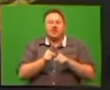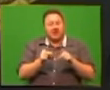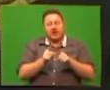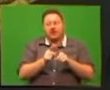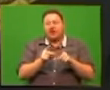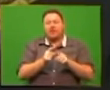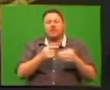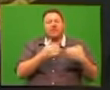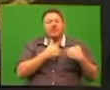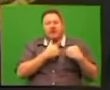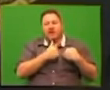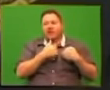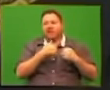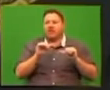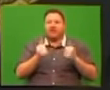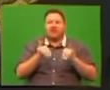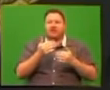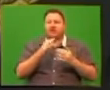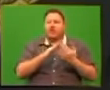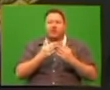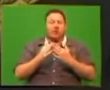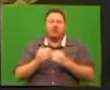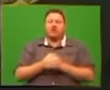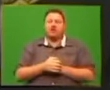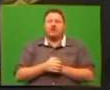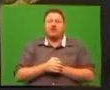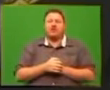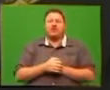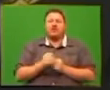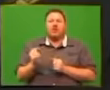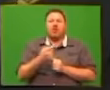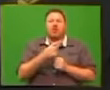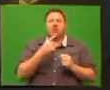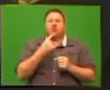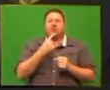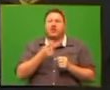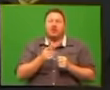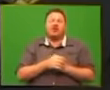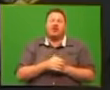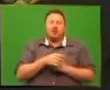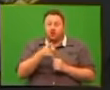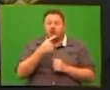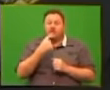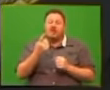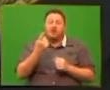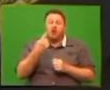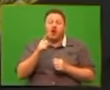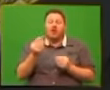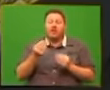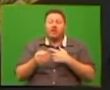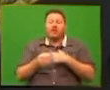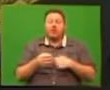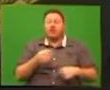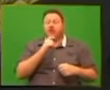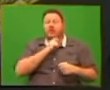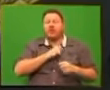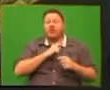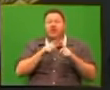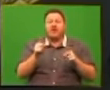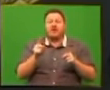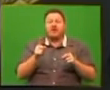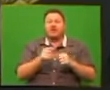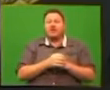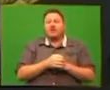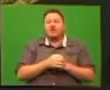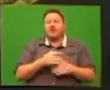prosperous communities? And so, Mr. President, you said many of the right things. But it is also true to say that we